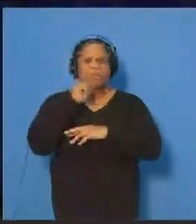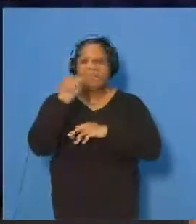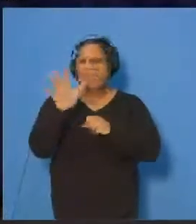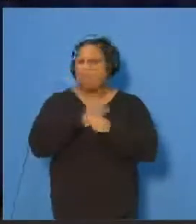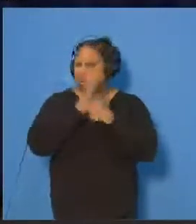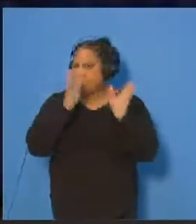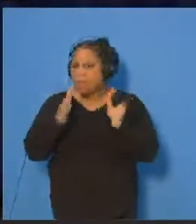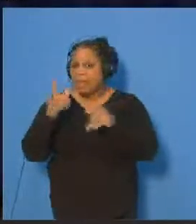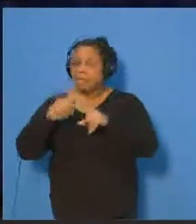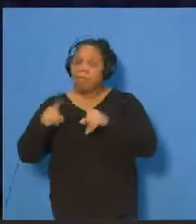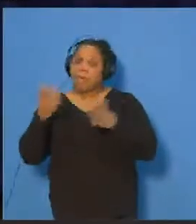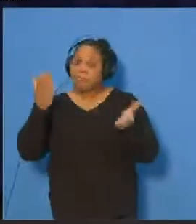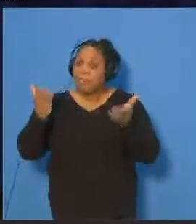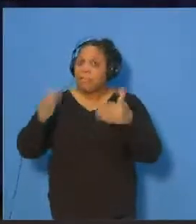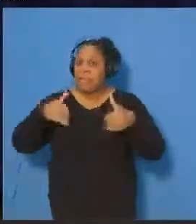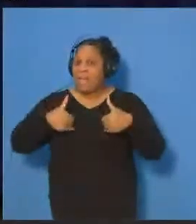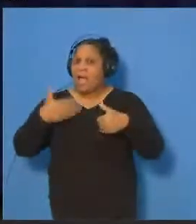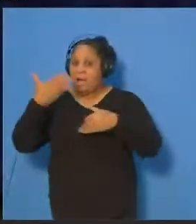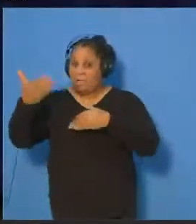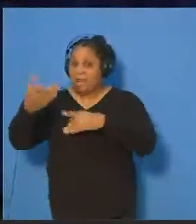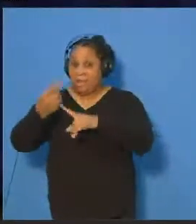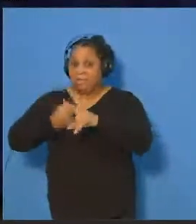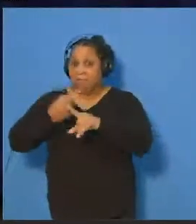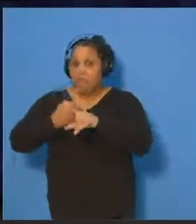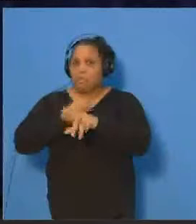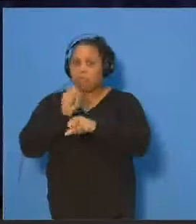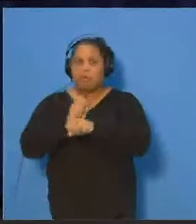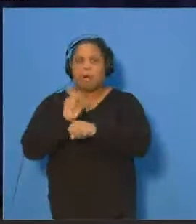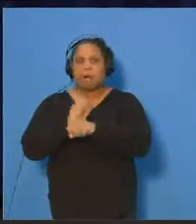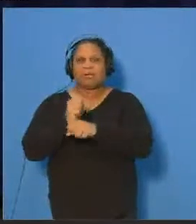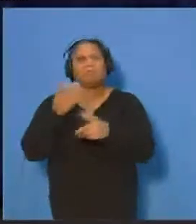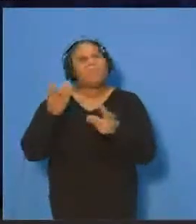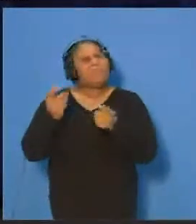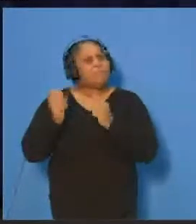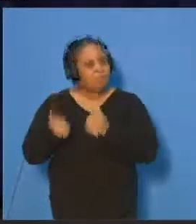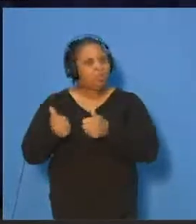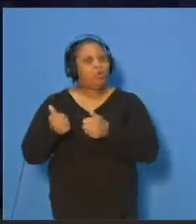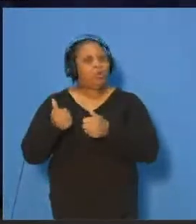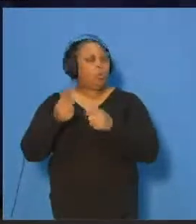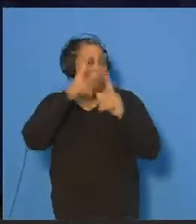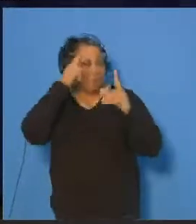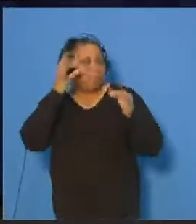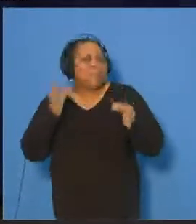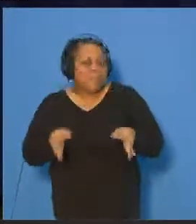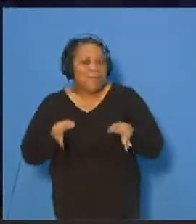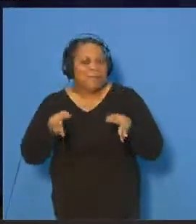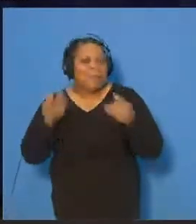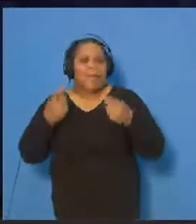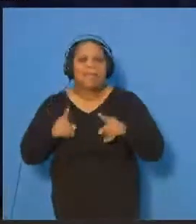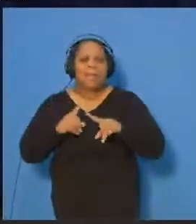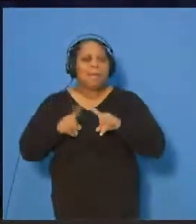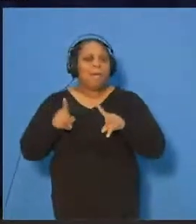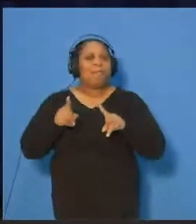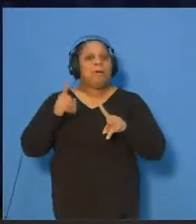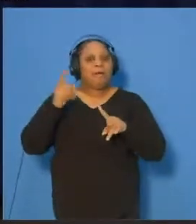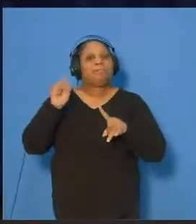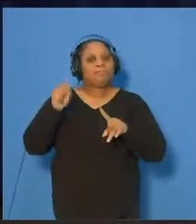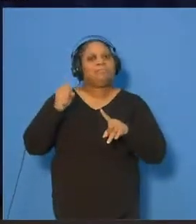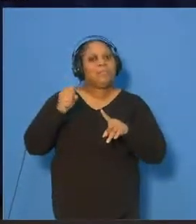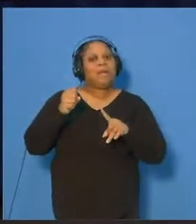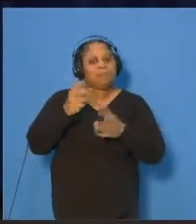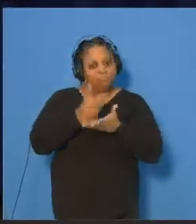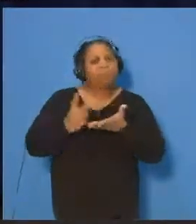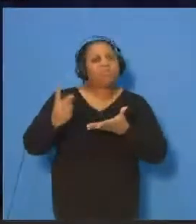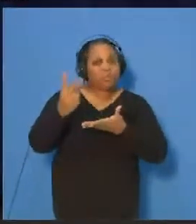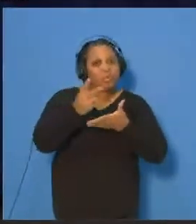plan over how the next month will work, because it might be too quick to judge what might happen. But I think at least a plan for the next 2 weeks